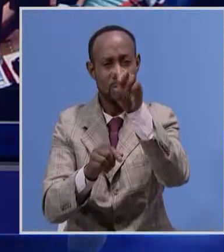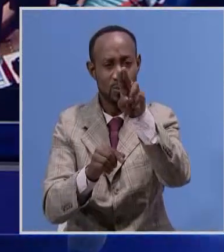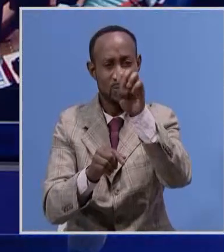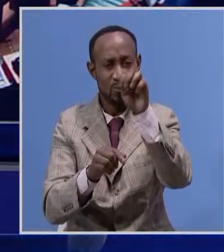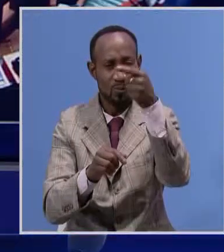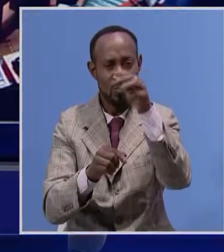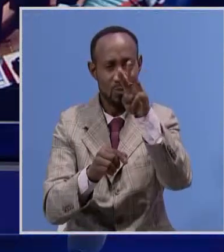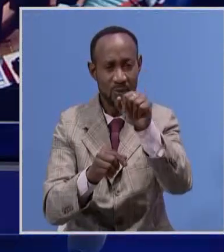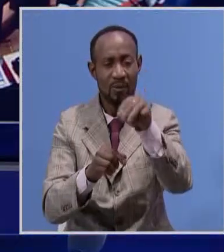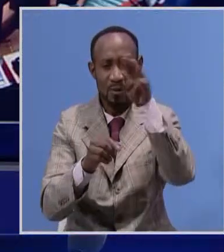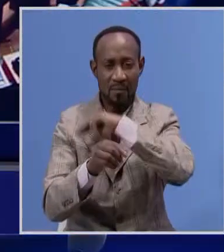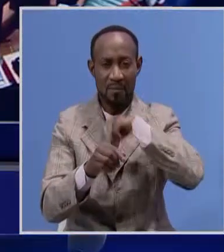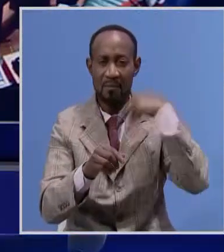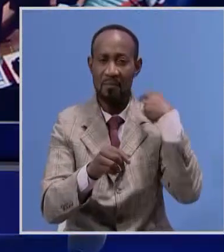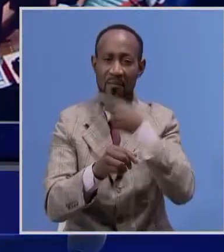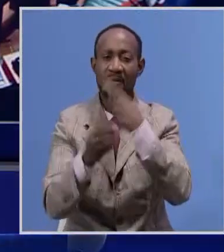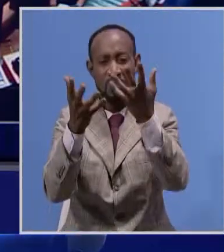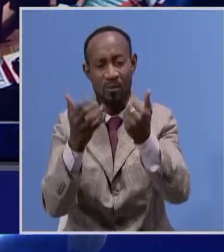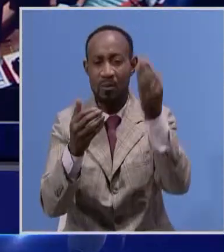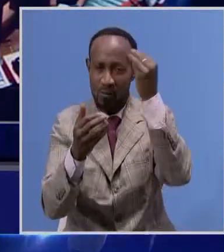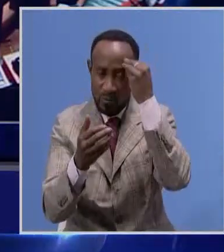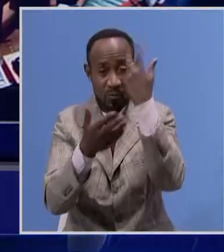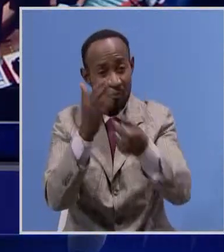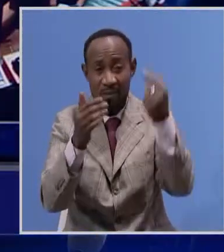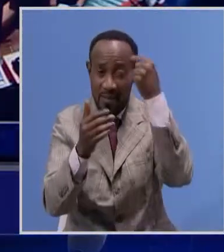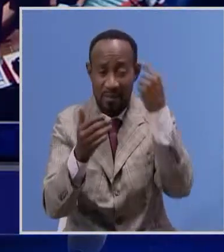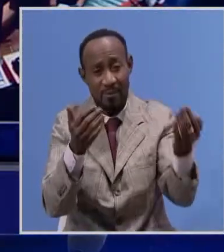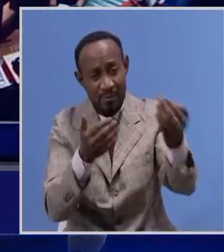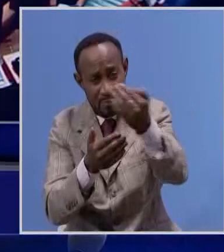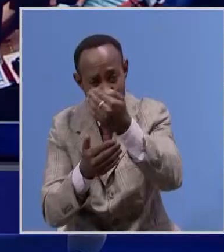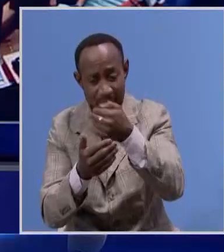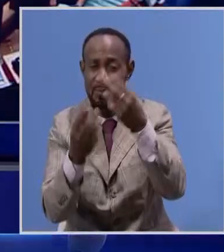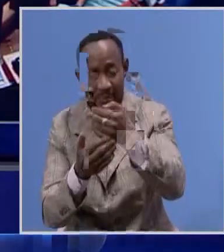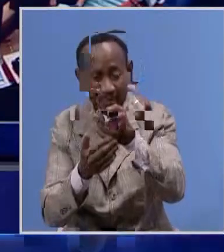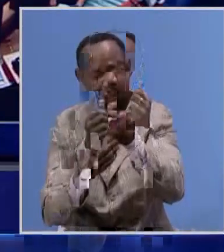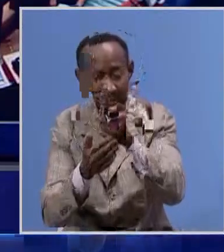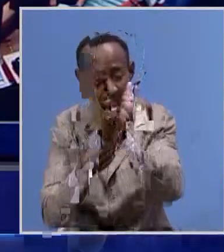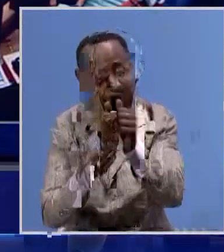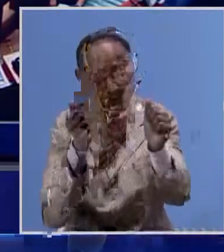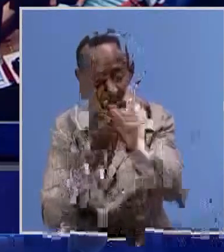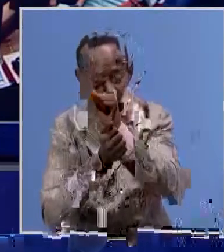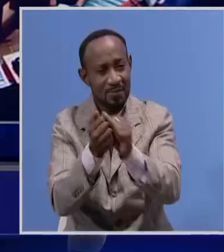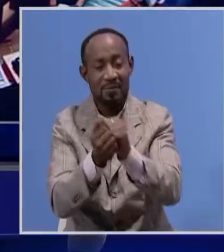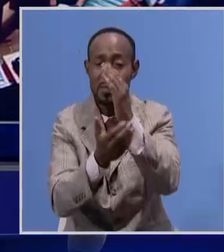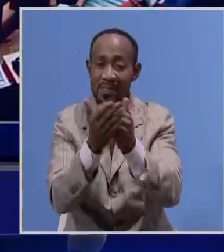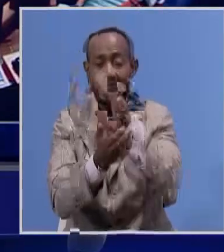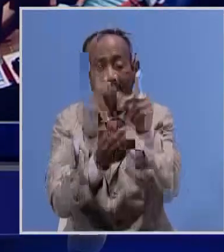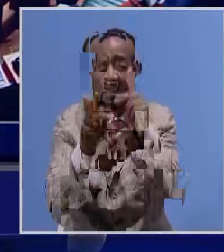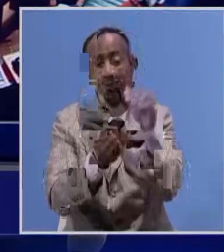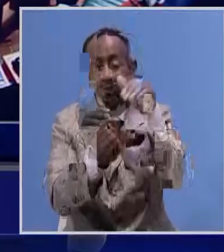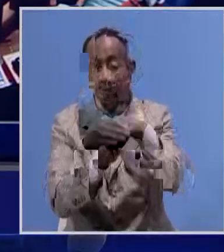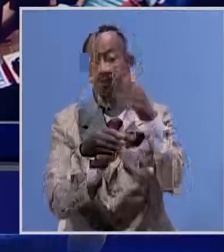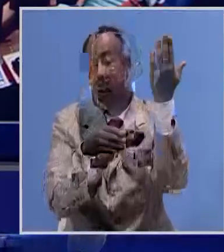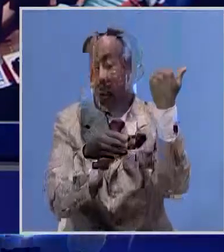Tumijelo, who wanted to know what the government is doing to recover national resources that might have been plundered by some people in